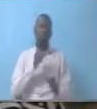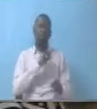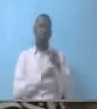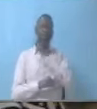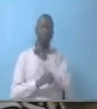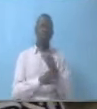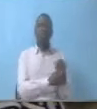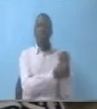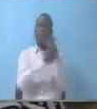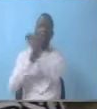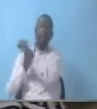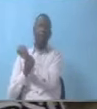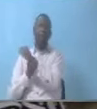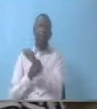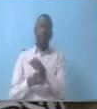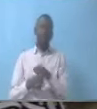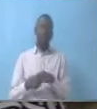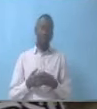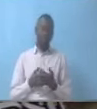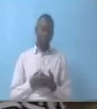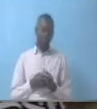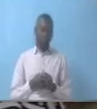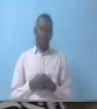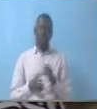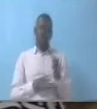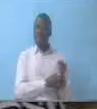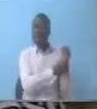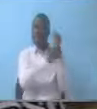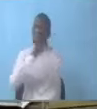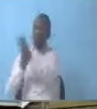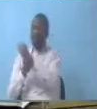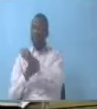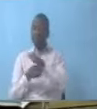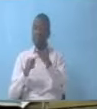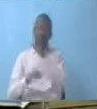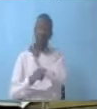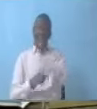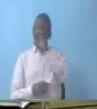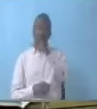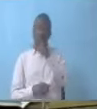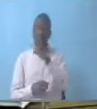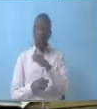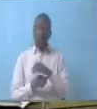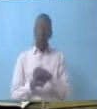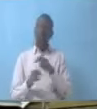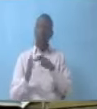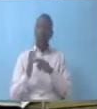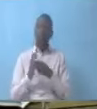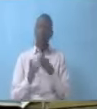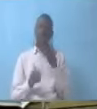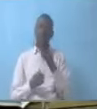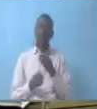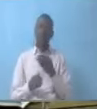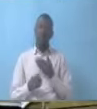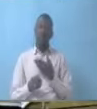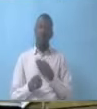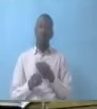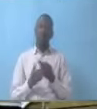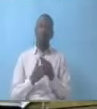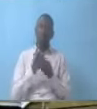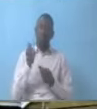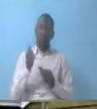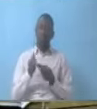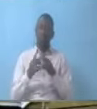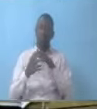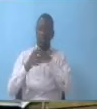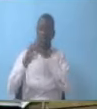Mo warta tax nak ñu war koy génné ci réew mi. Be deported, the offense must carry both penalty of imprisonment and a fine. Bu fekké né luñ ko warona